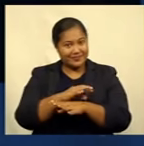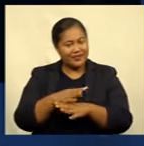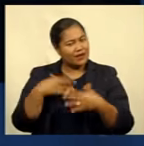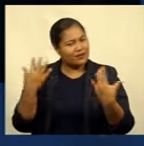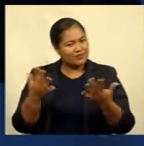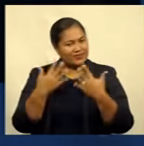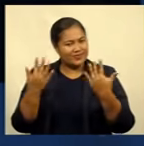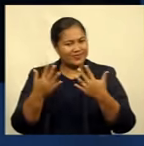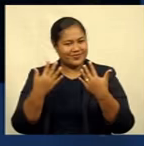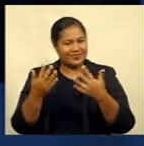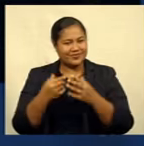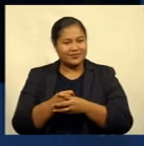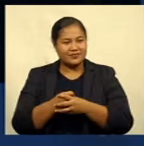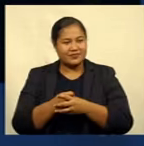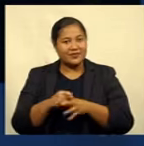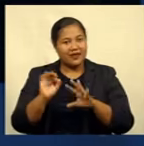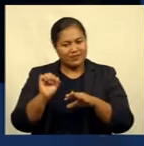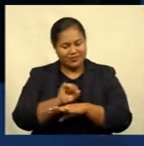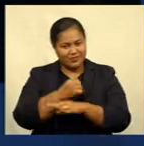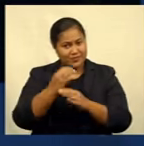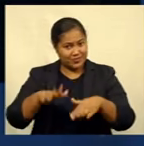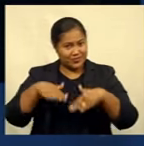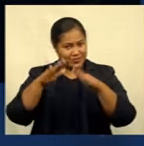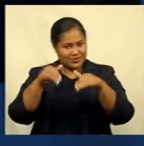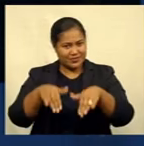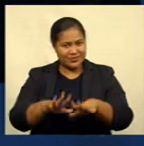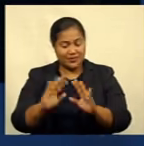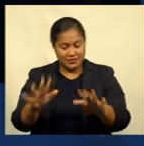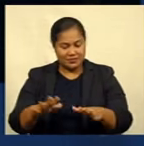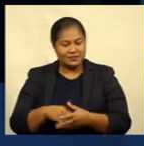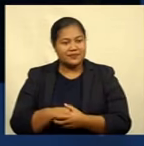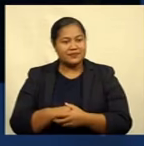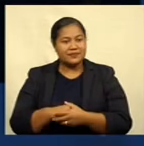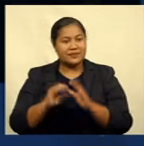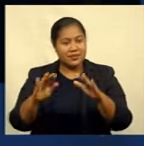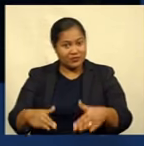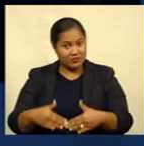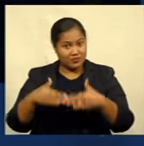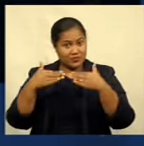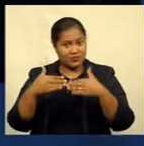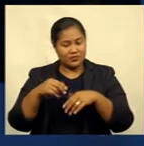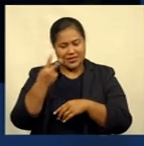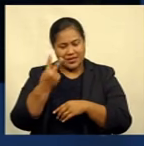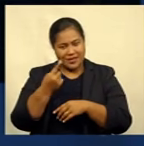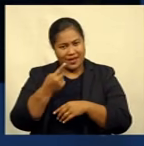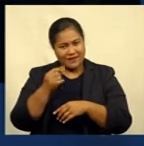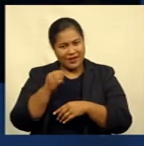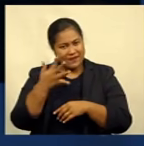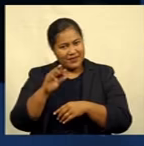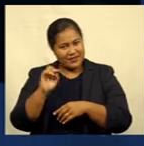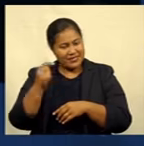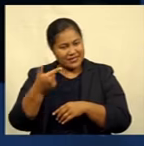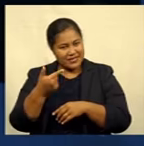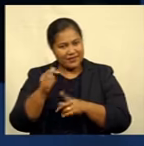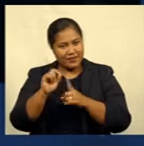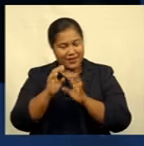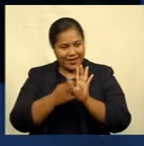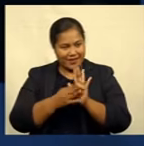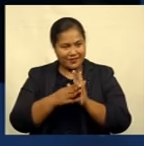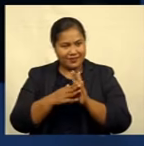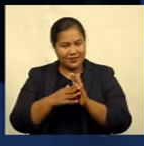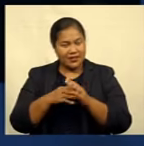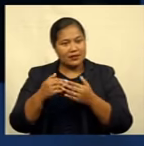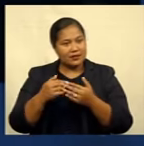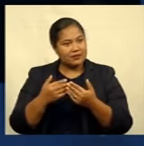easterly winds, moderate to rough seas. Turning to the tides, the next low tide is at 11:57 p.m. with high tide at